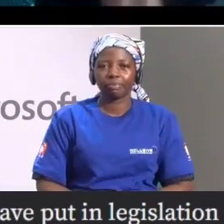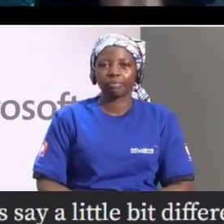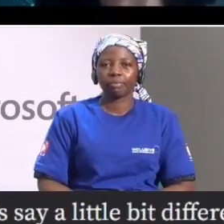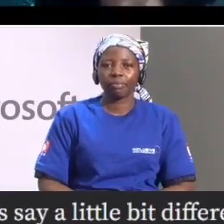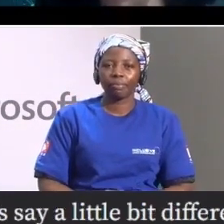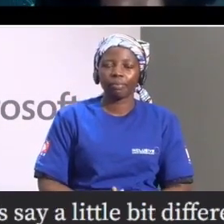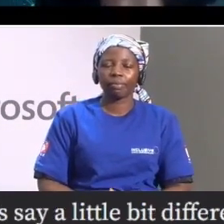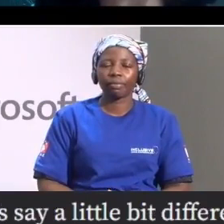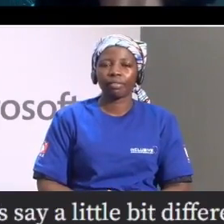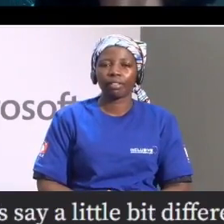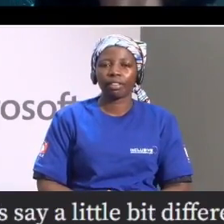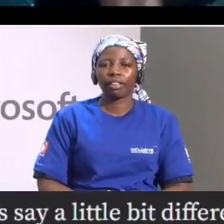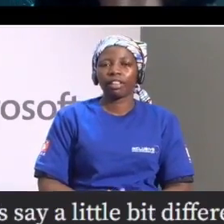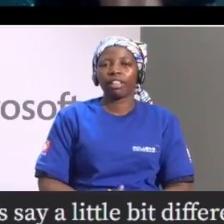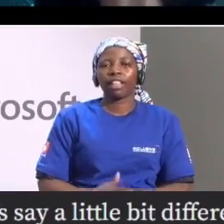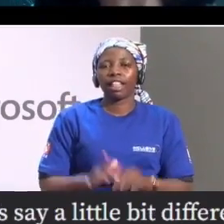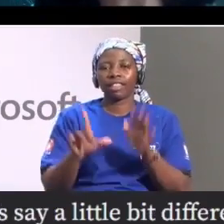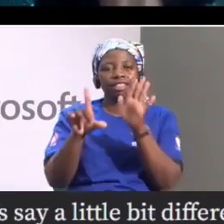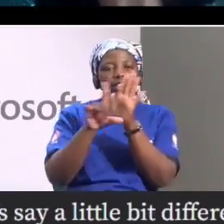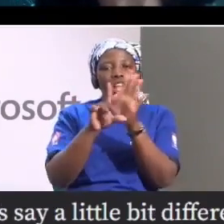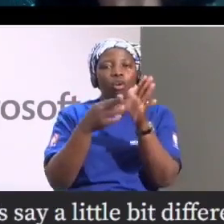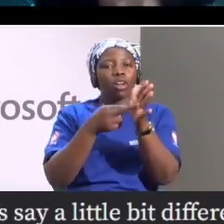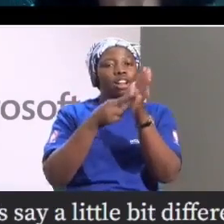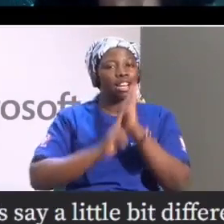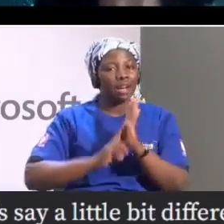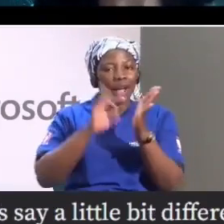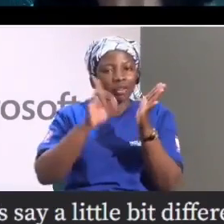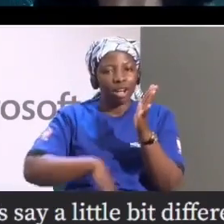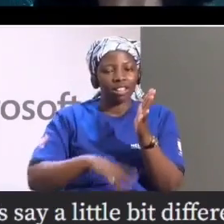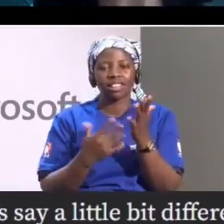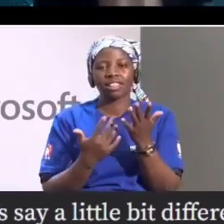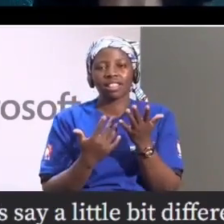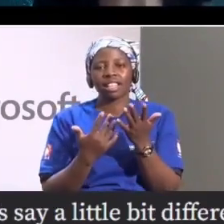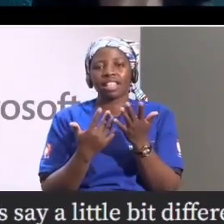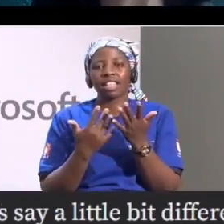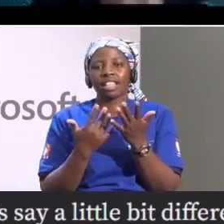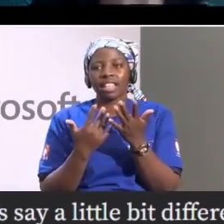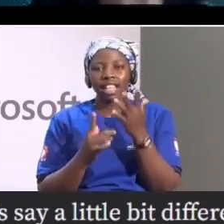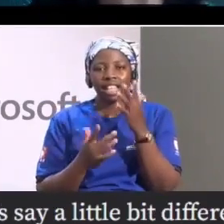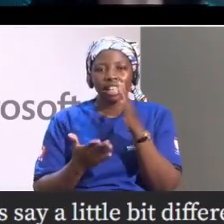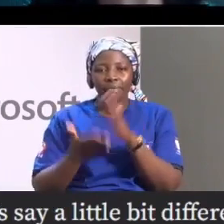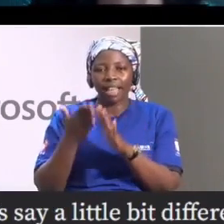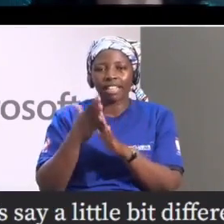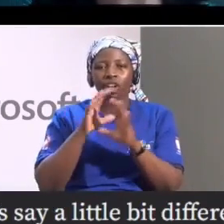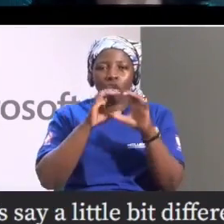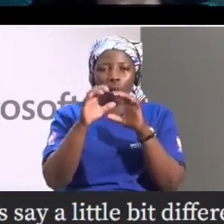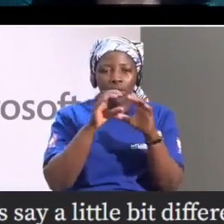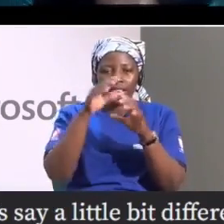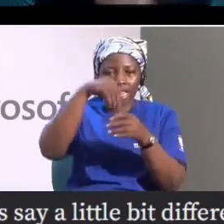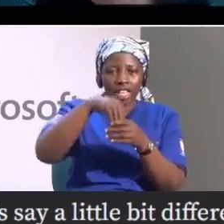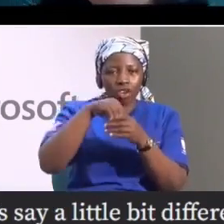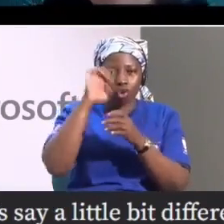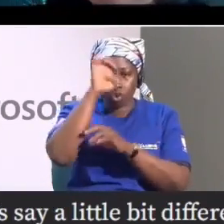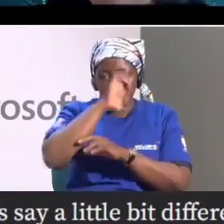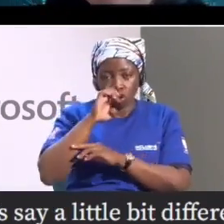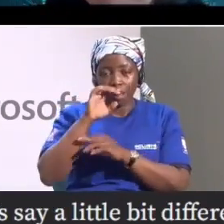The legislation requires that the emergency communications, in Europe the number is 112,